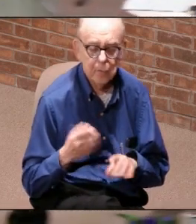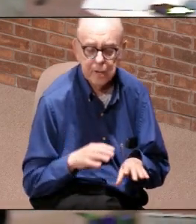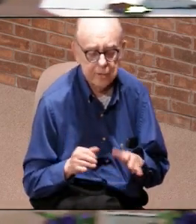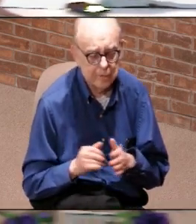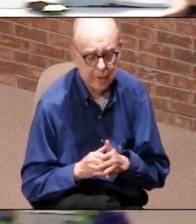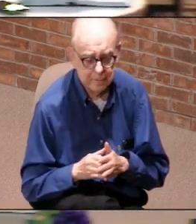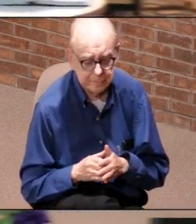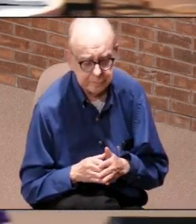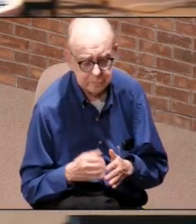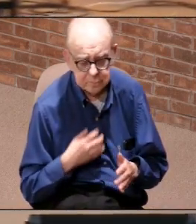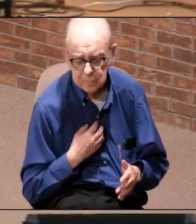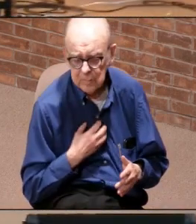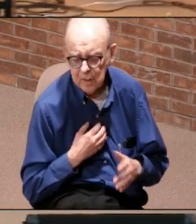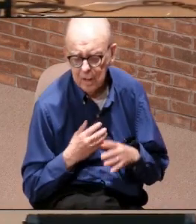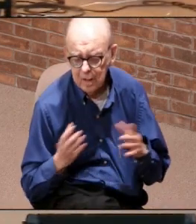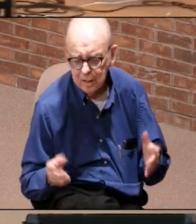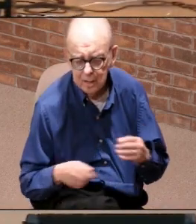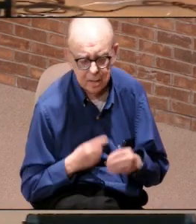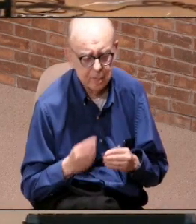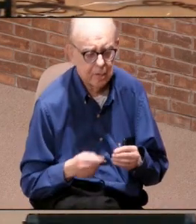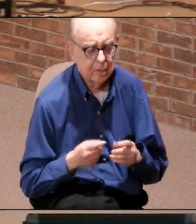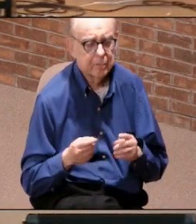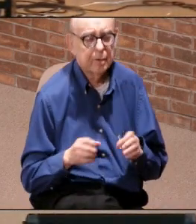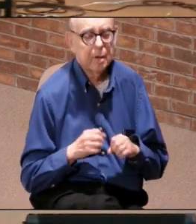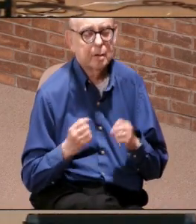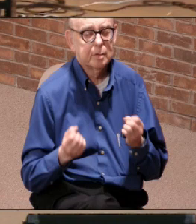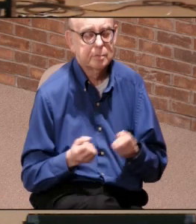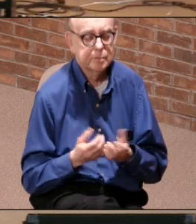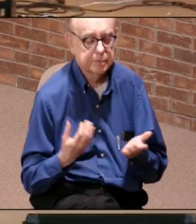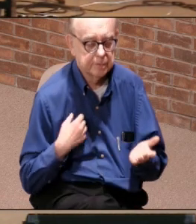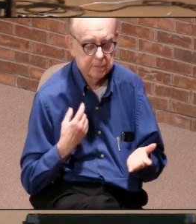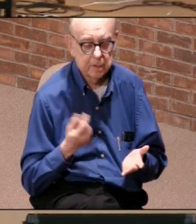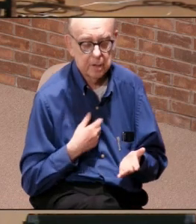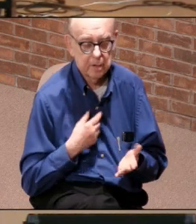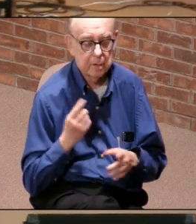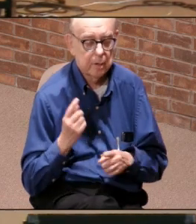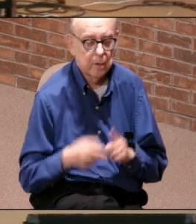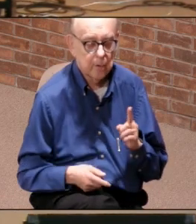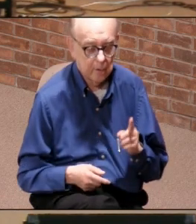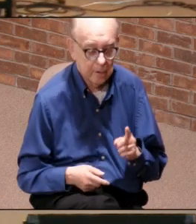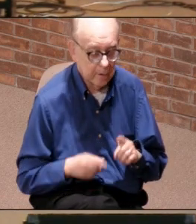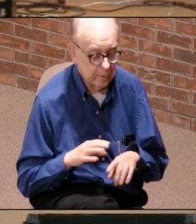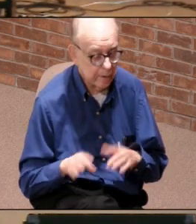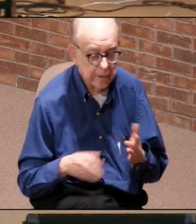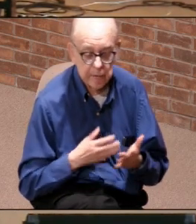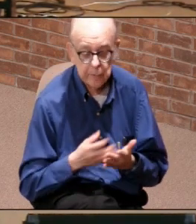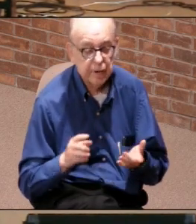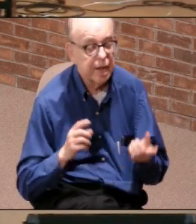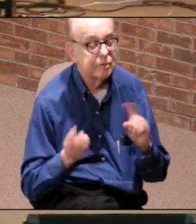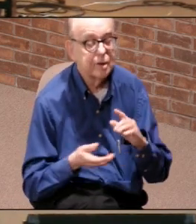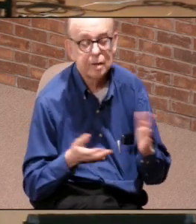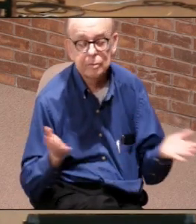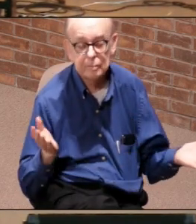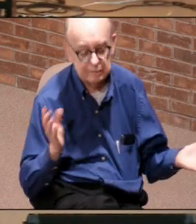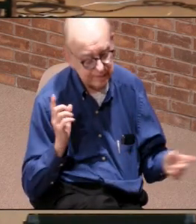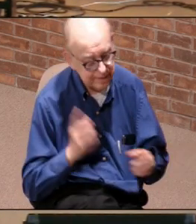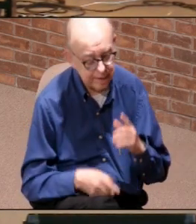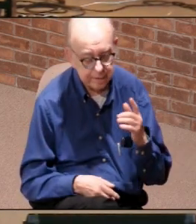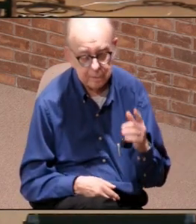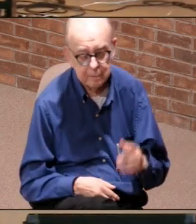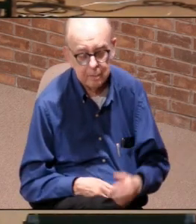do. We complain so much about circumstances that we can't do anything about.